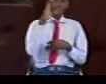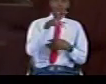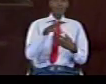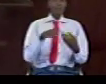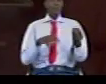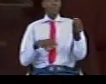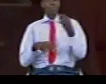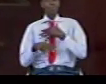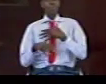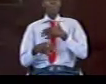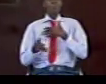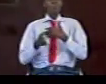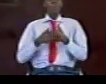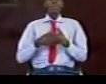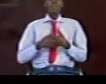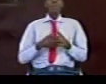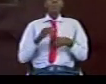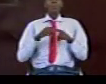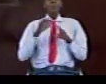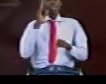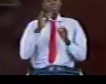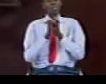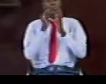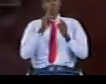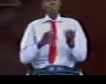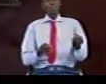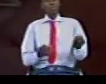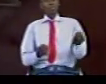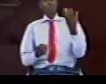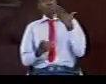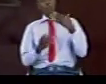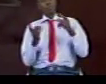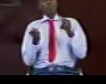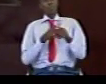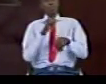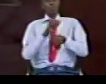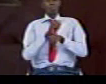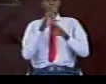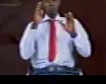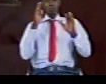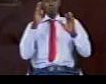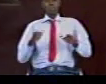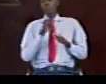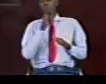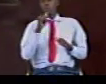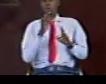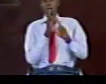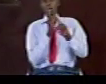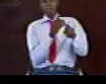But if he throws the first stone and you don't reply, I'll say, God forgive